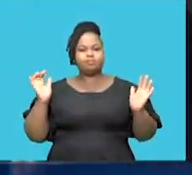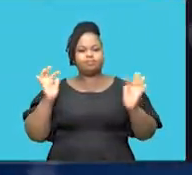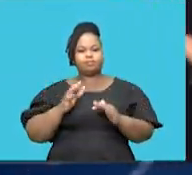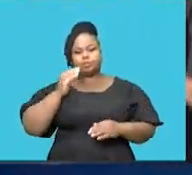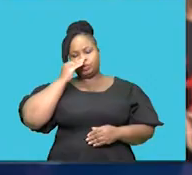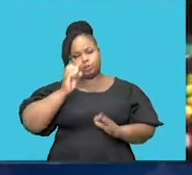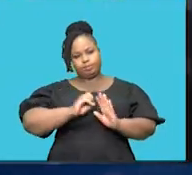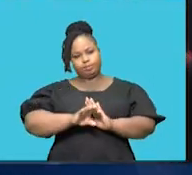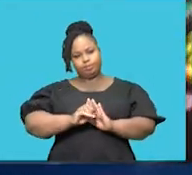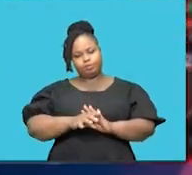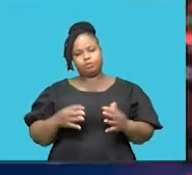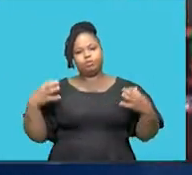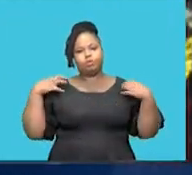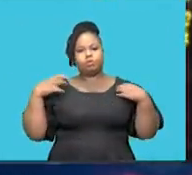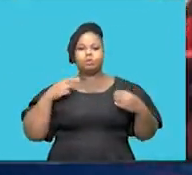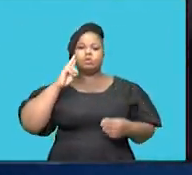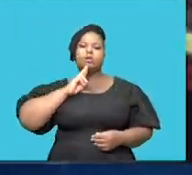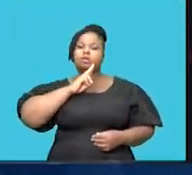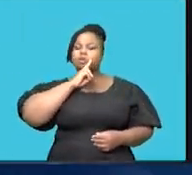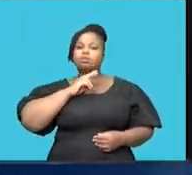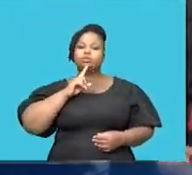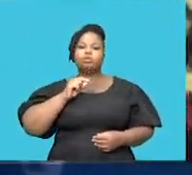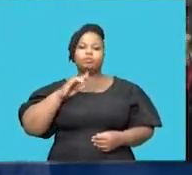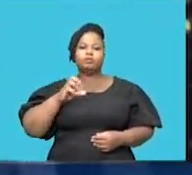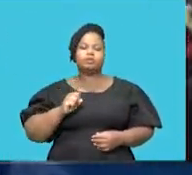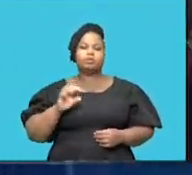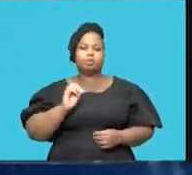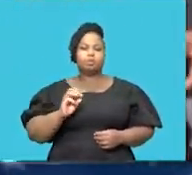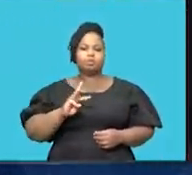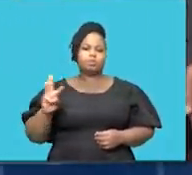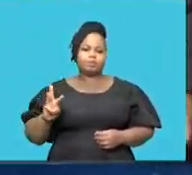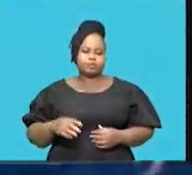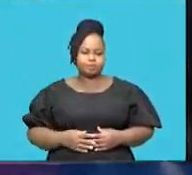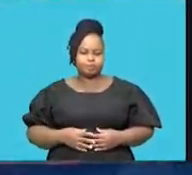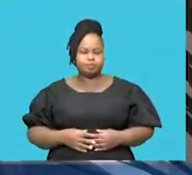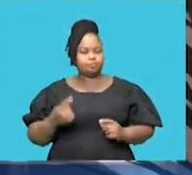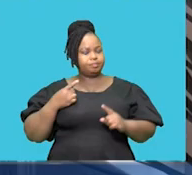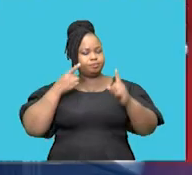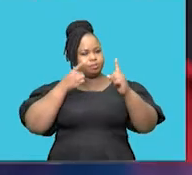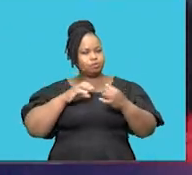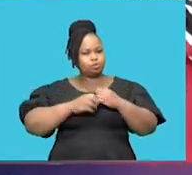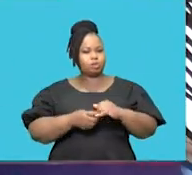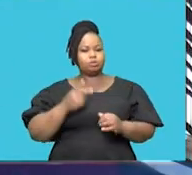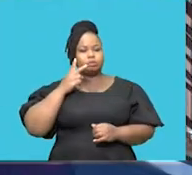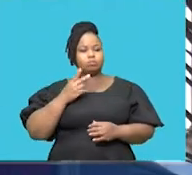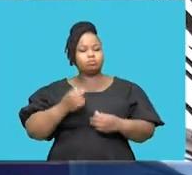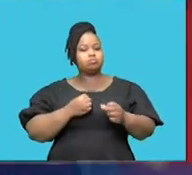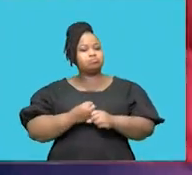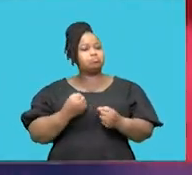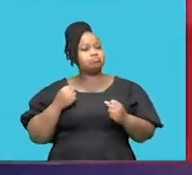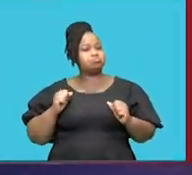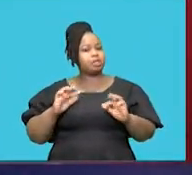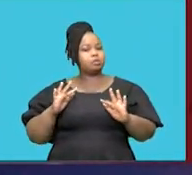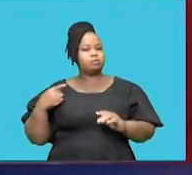indibano nabendaba kwiholo yasekuhlaleni i-Uncle Tom's e-Orlando West. Ukujonga ngemva kule minyaka ngohambo